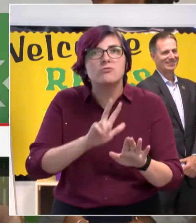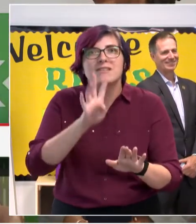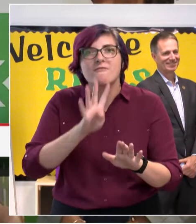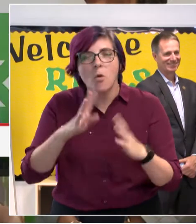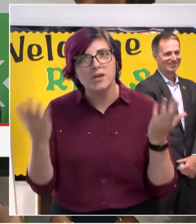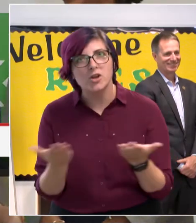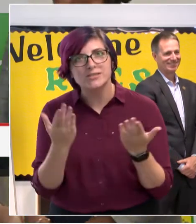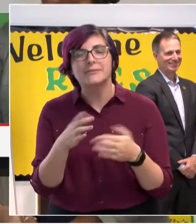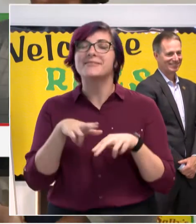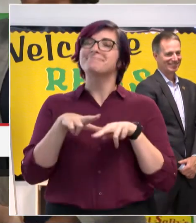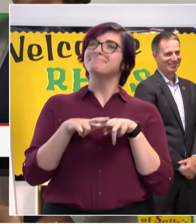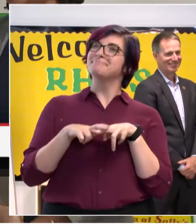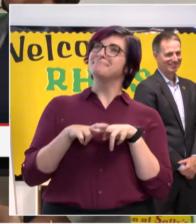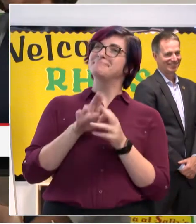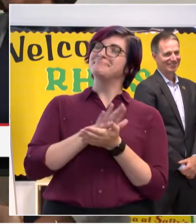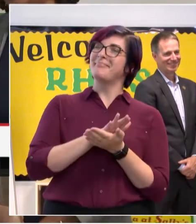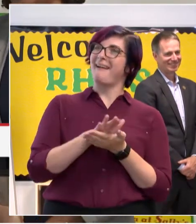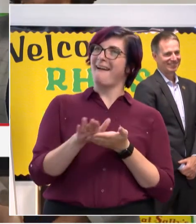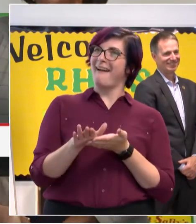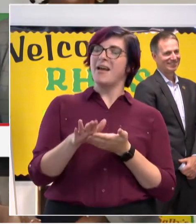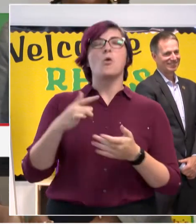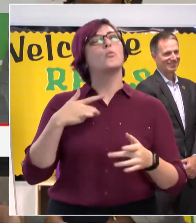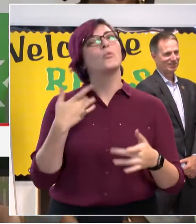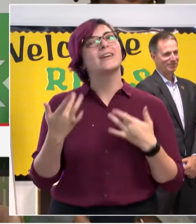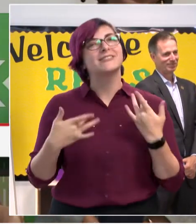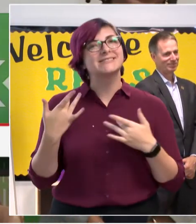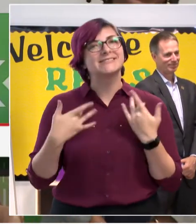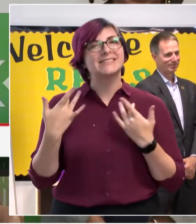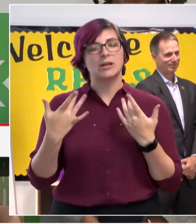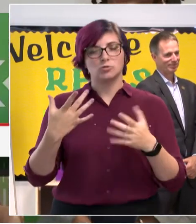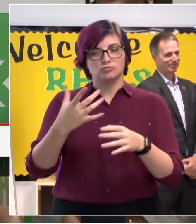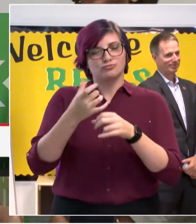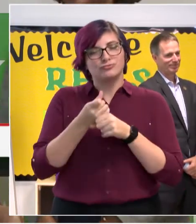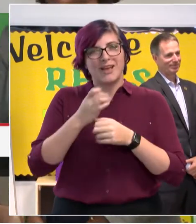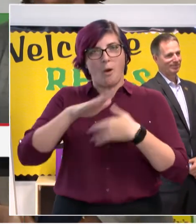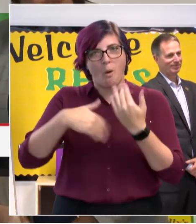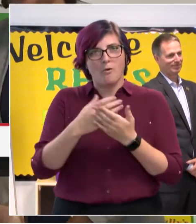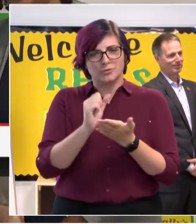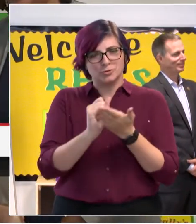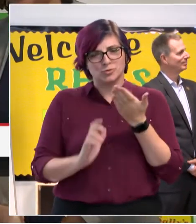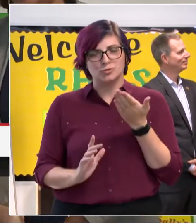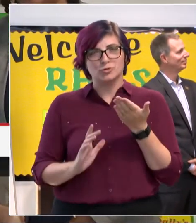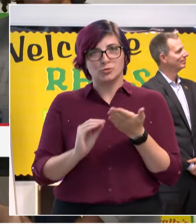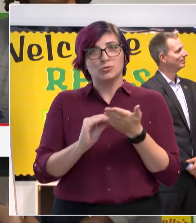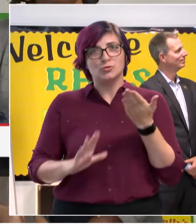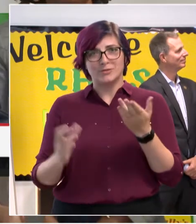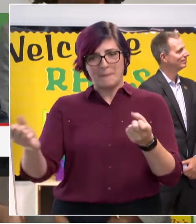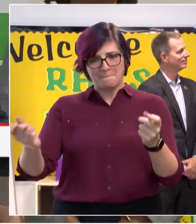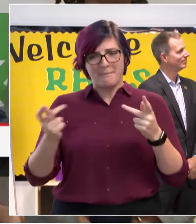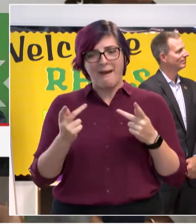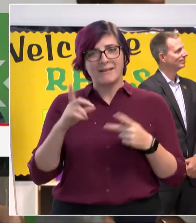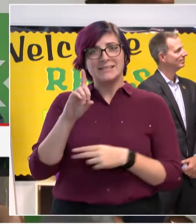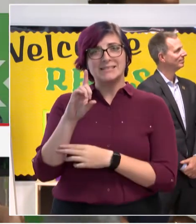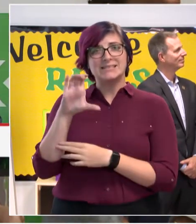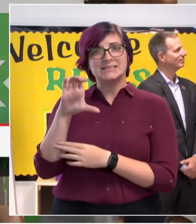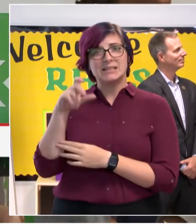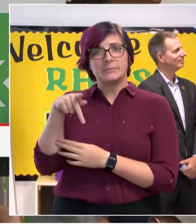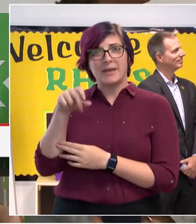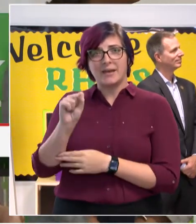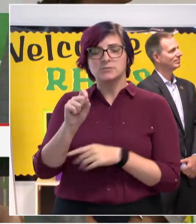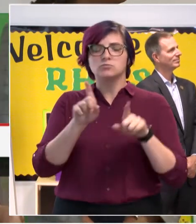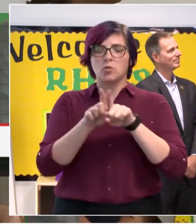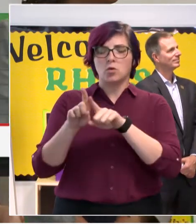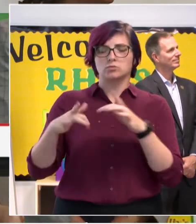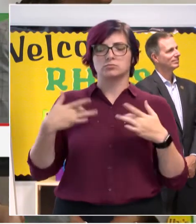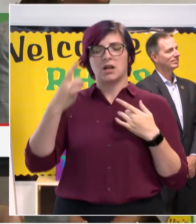today. But we're excited to receive all of our students this week in DCPS. And we're also excited about the leadership